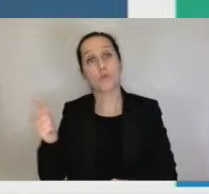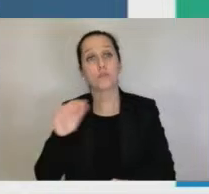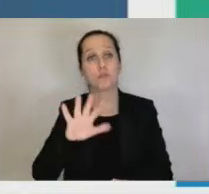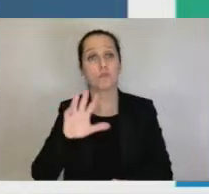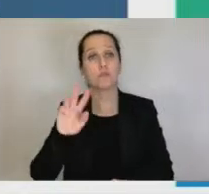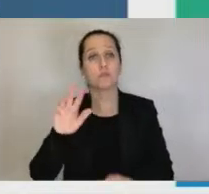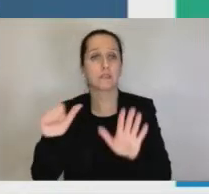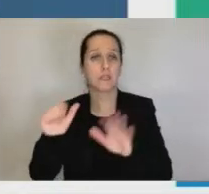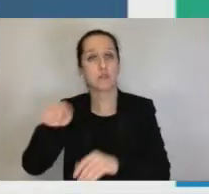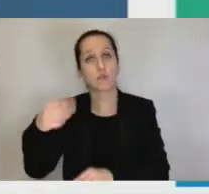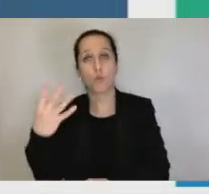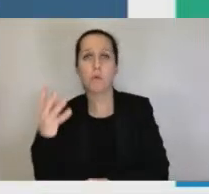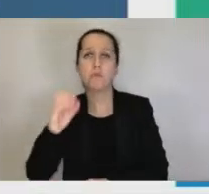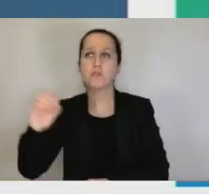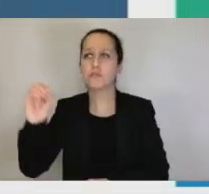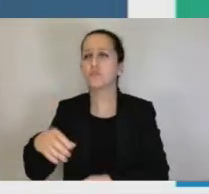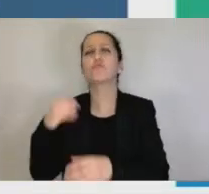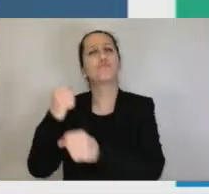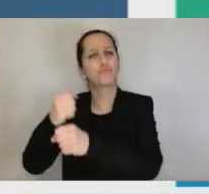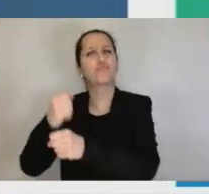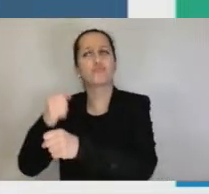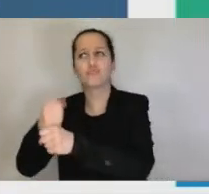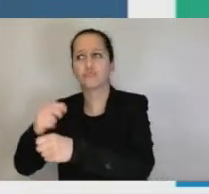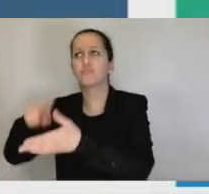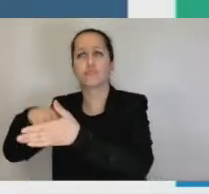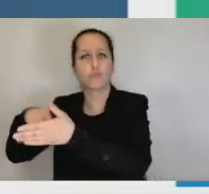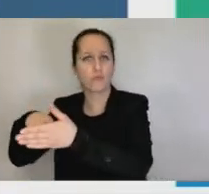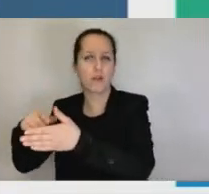to 56% for the other